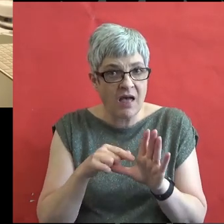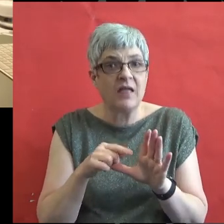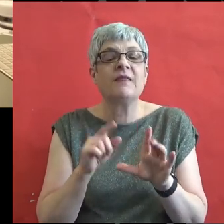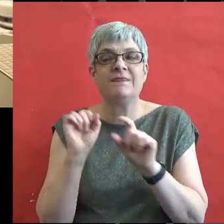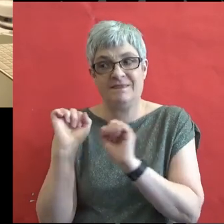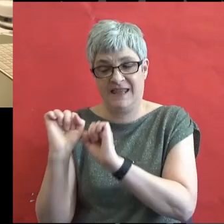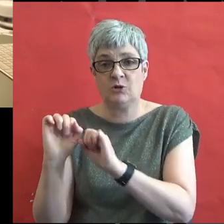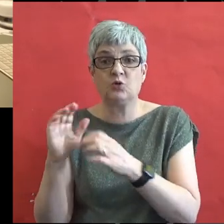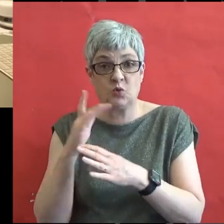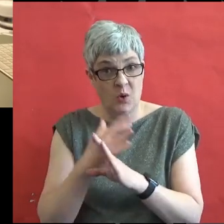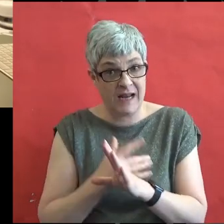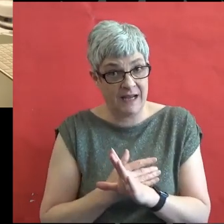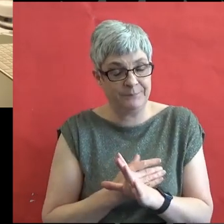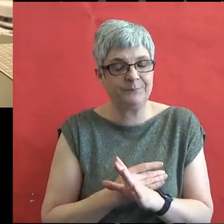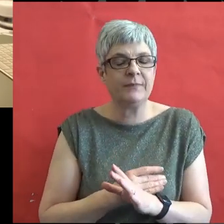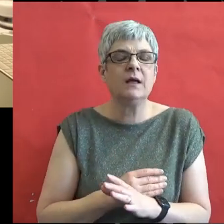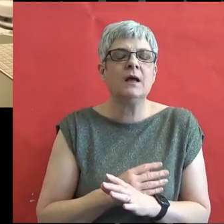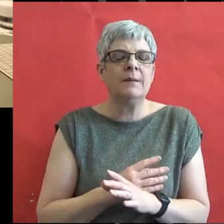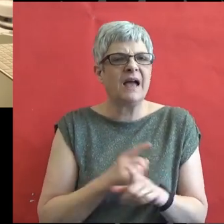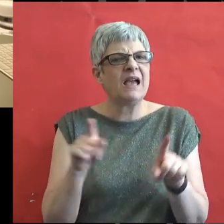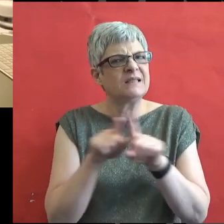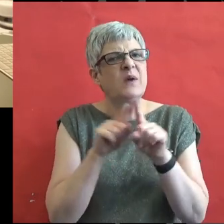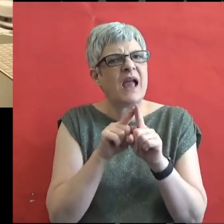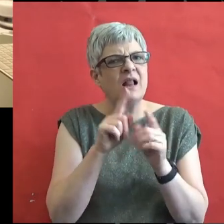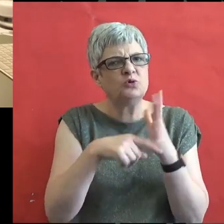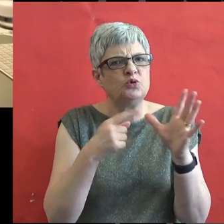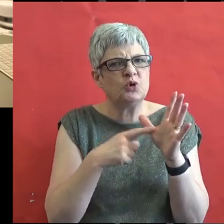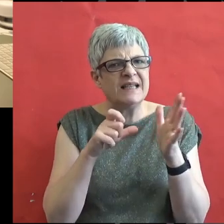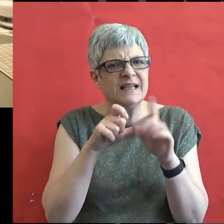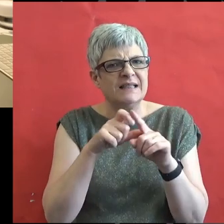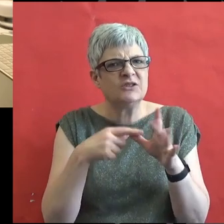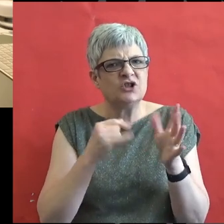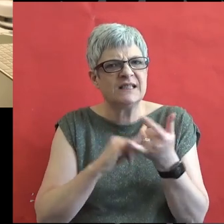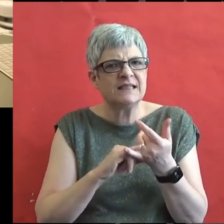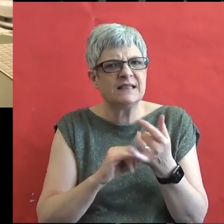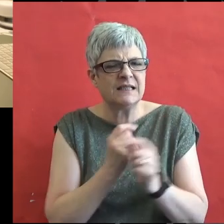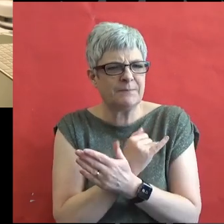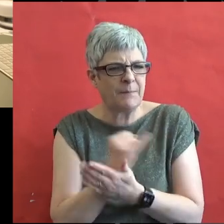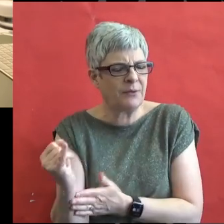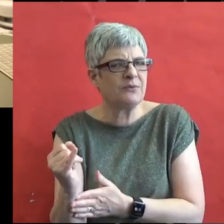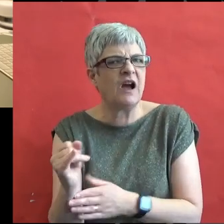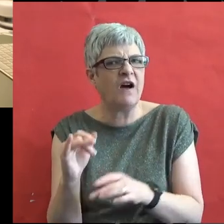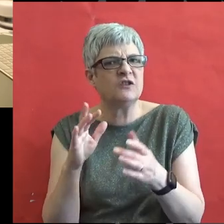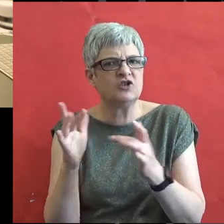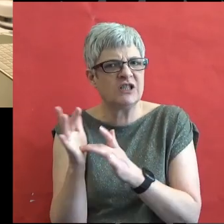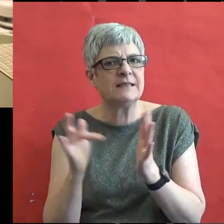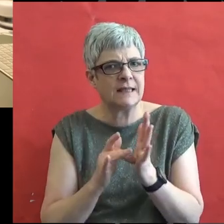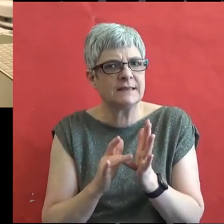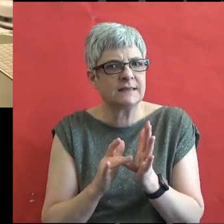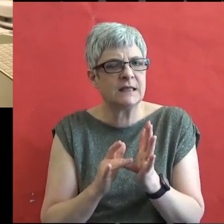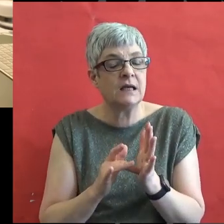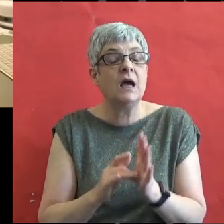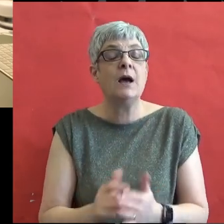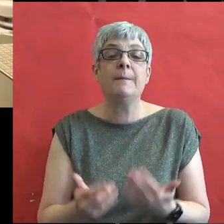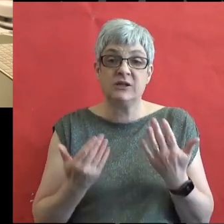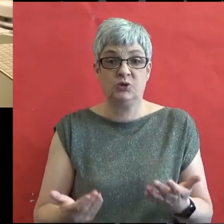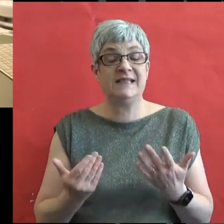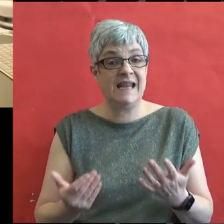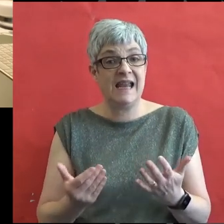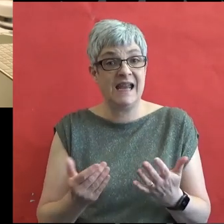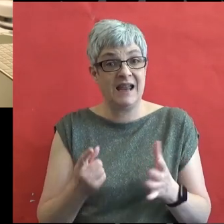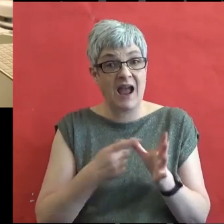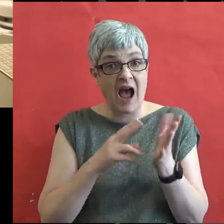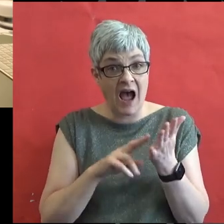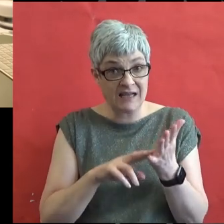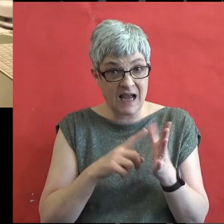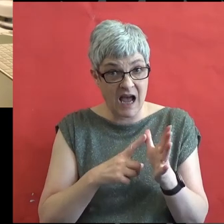We also look at stories such as Judas and his betrayal of Jesus. But today, Anna and myself